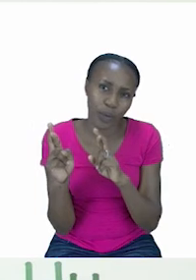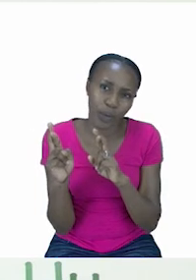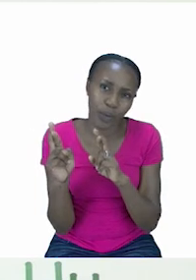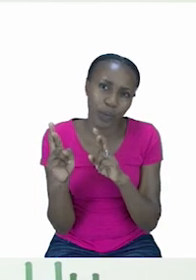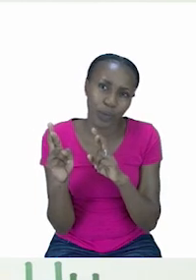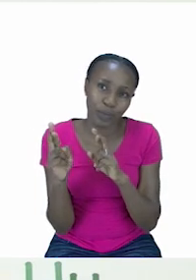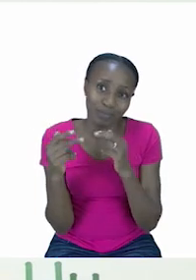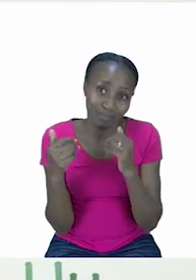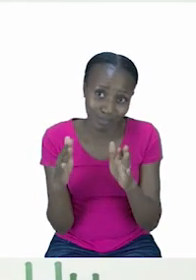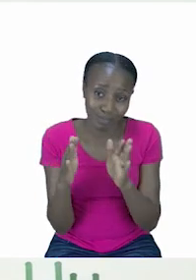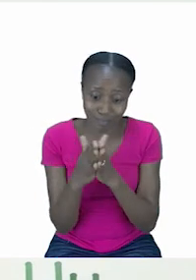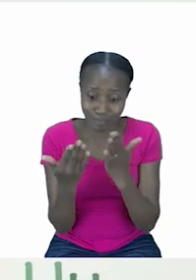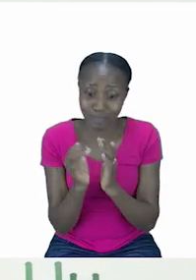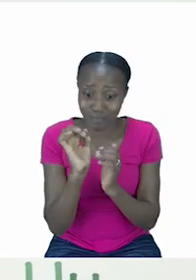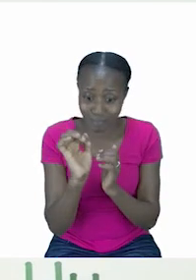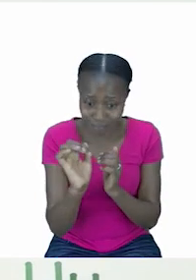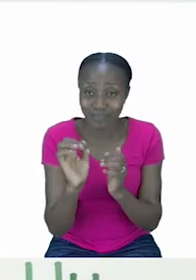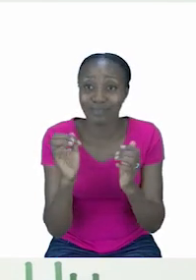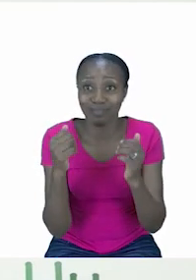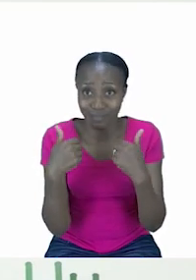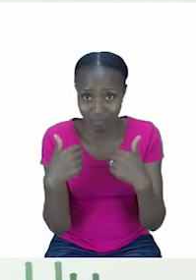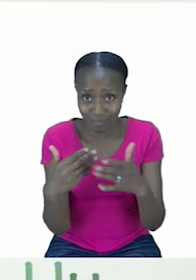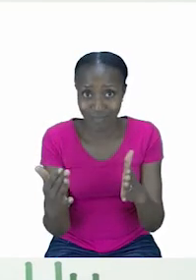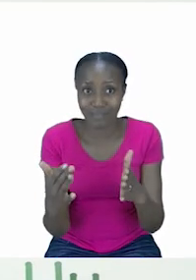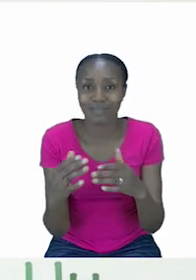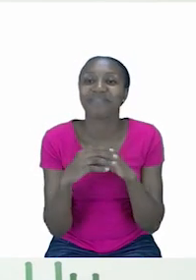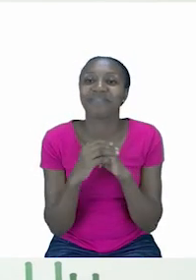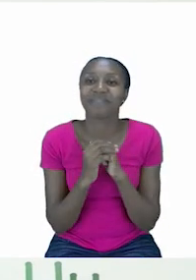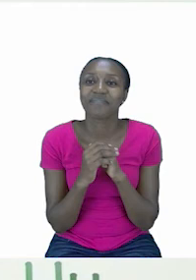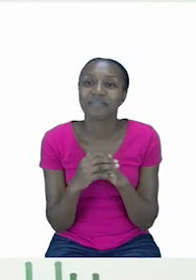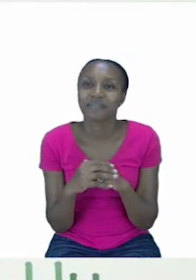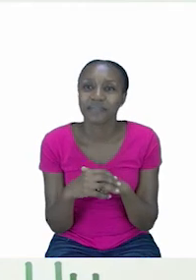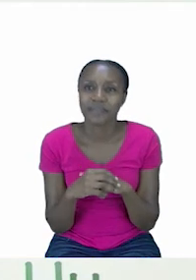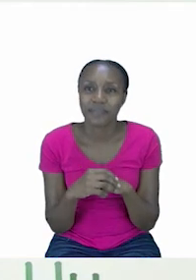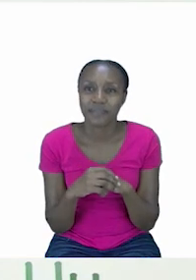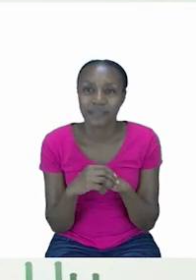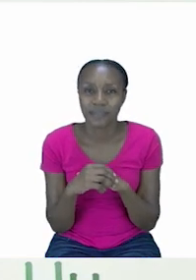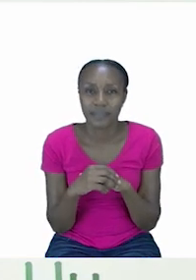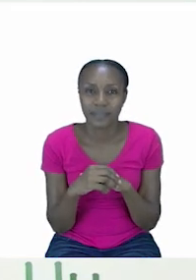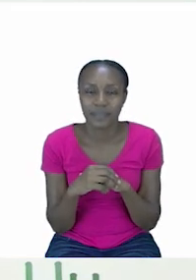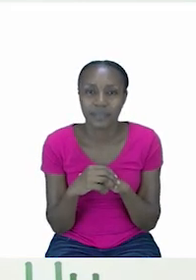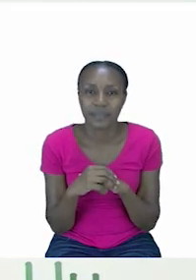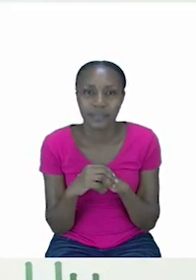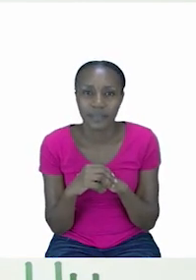your pencil or color and we can start. Let's